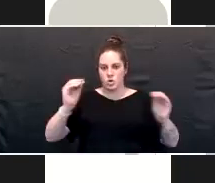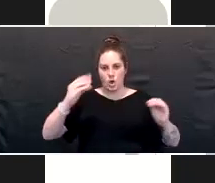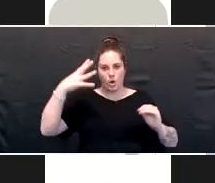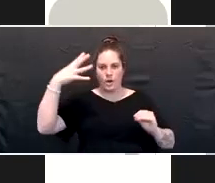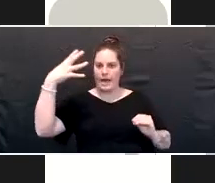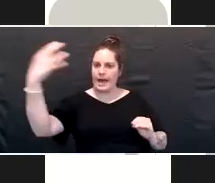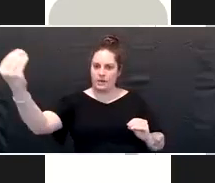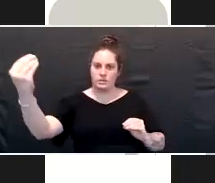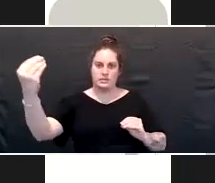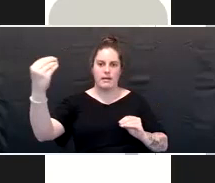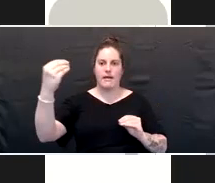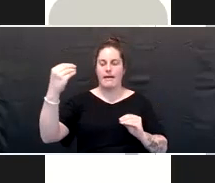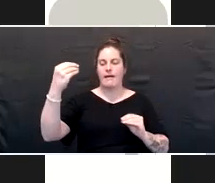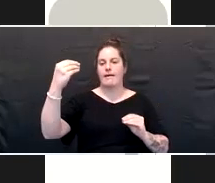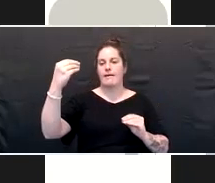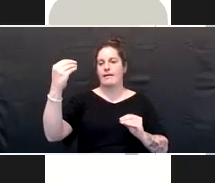the system.